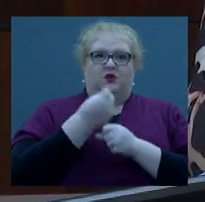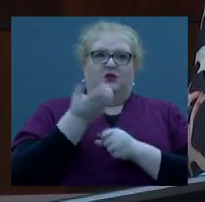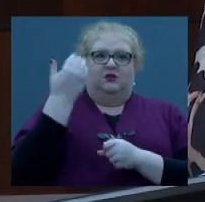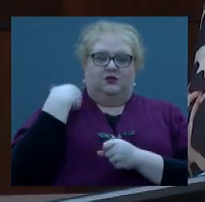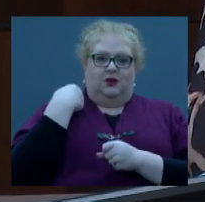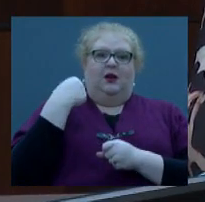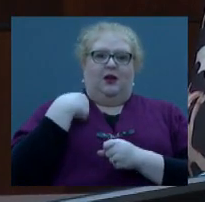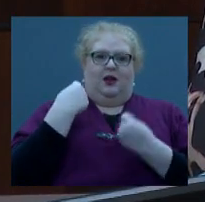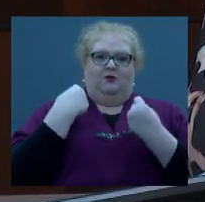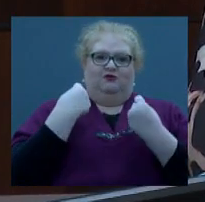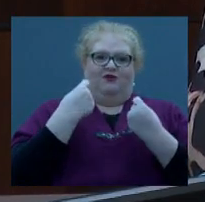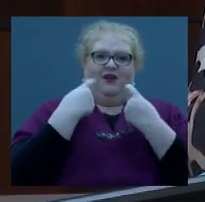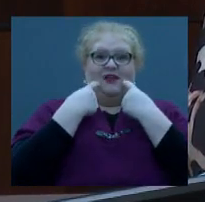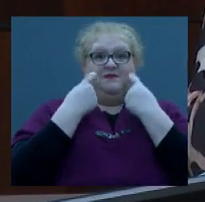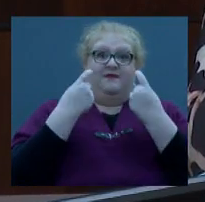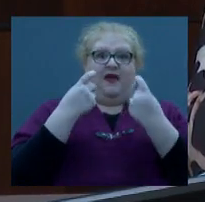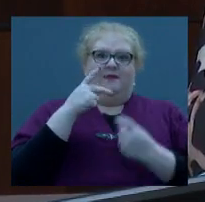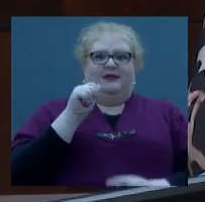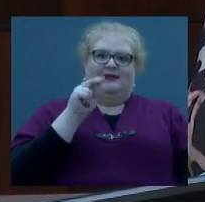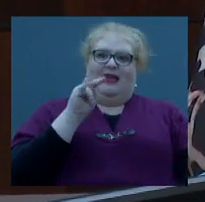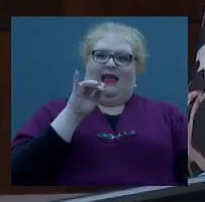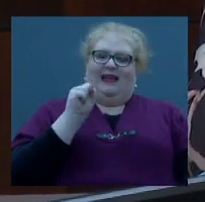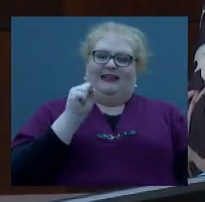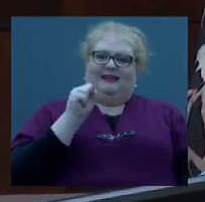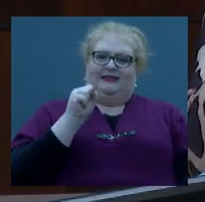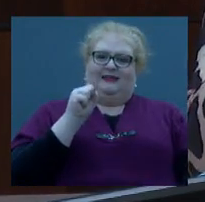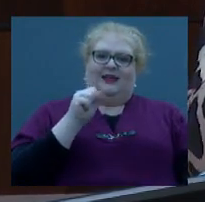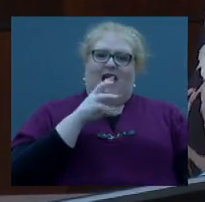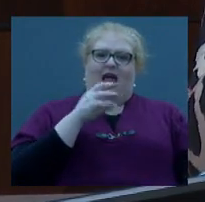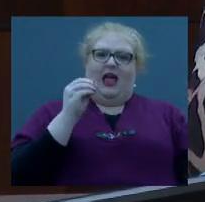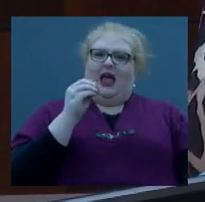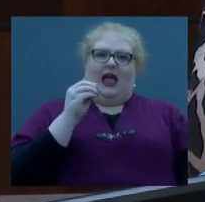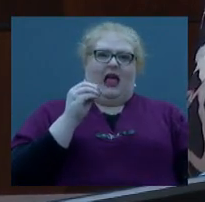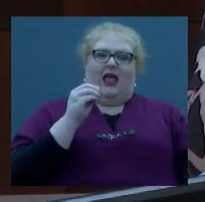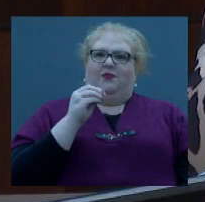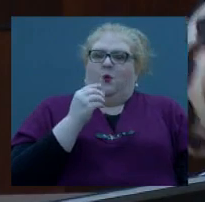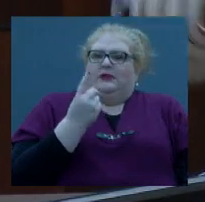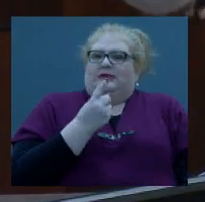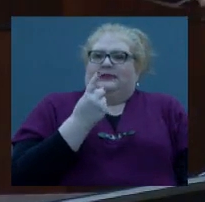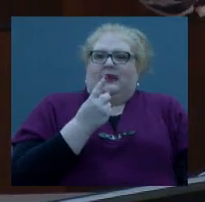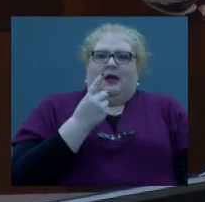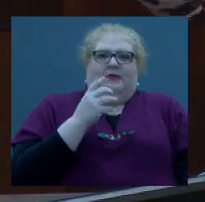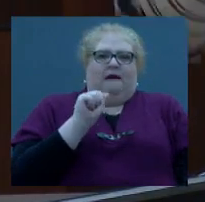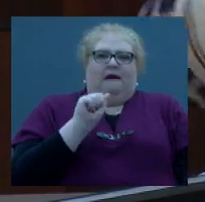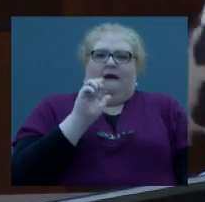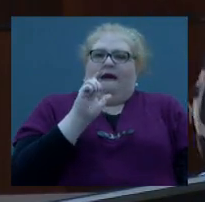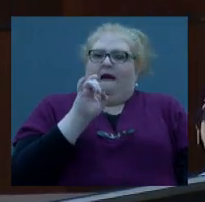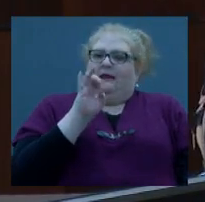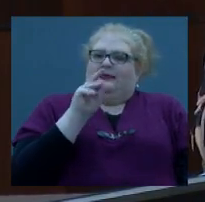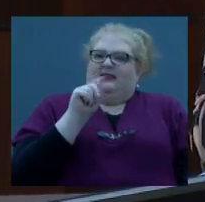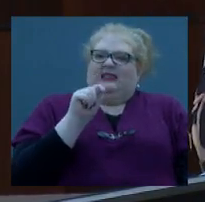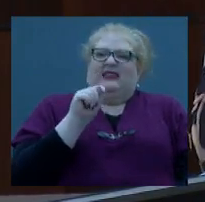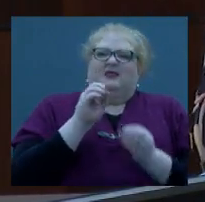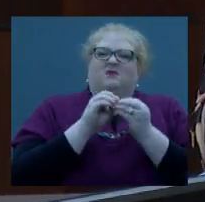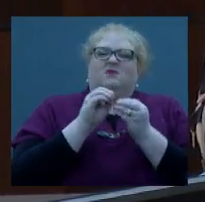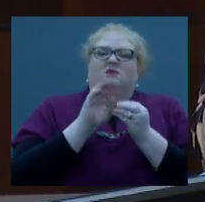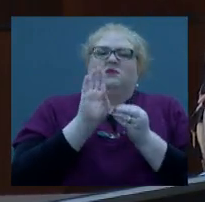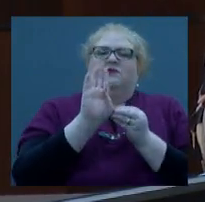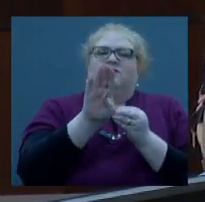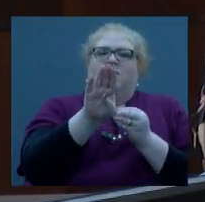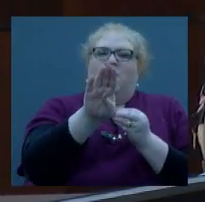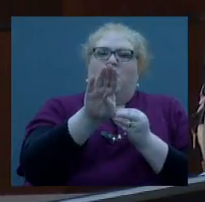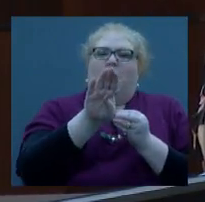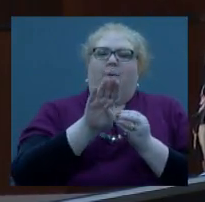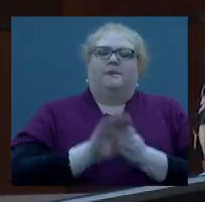famous Canis intersection, and there was some kind of accident that was going on maybe further up, and